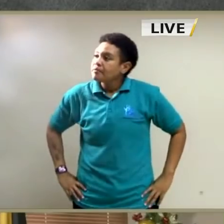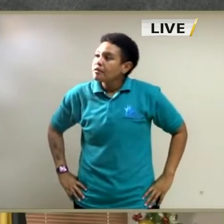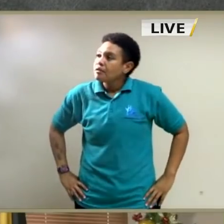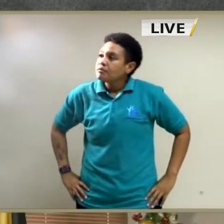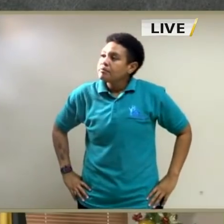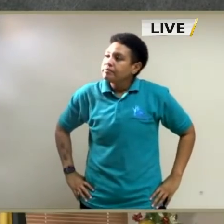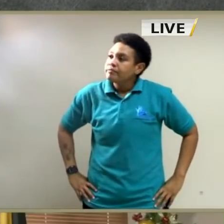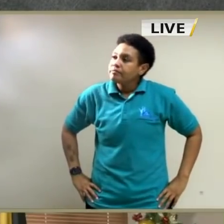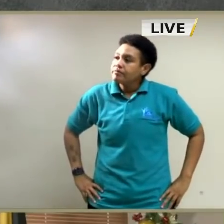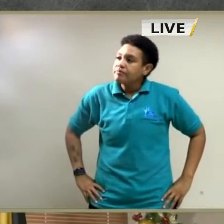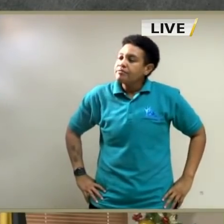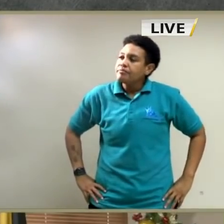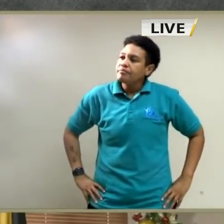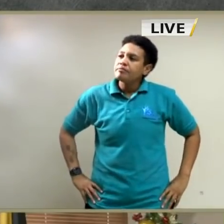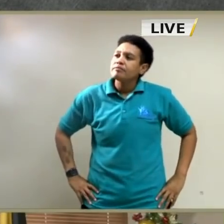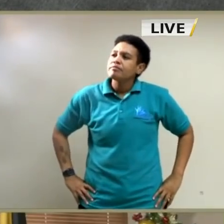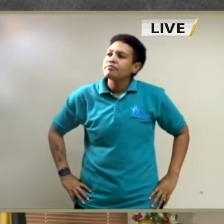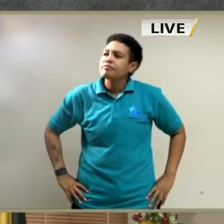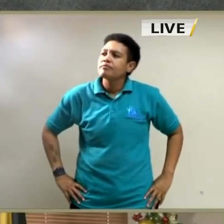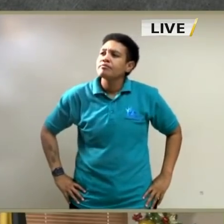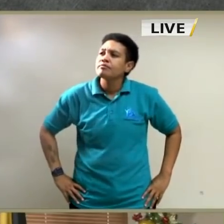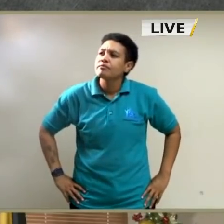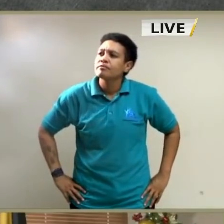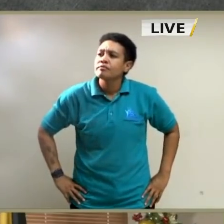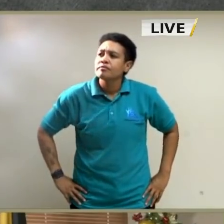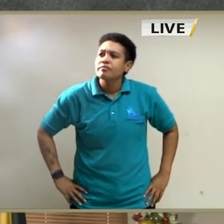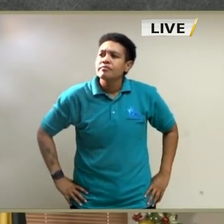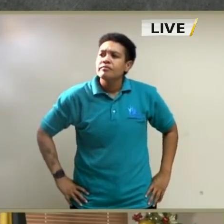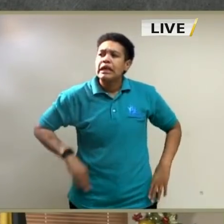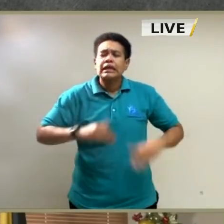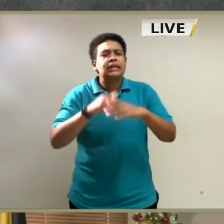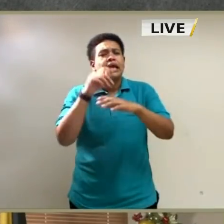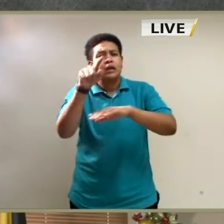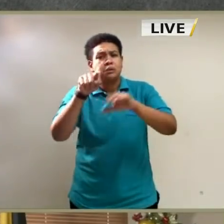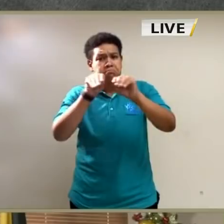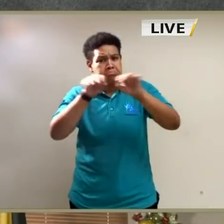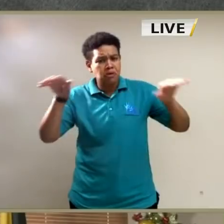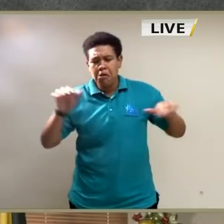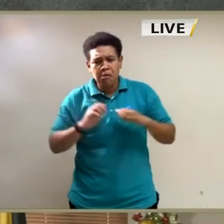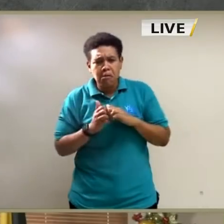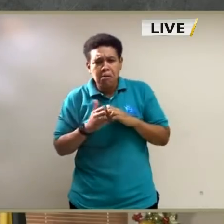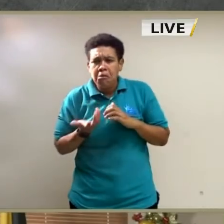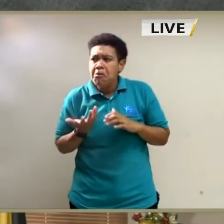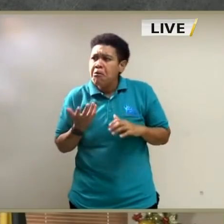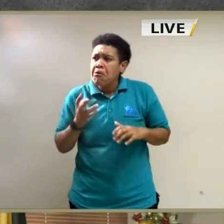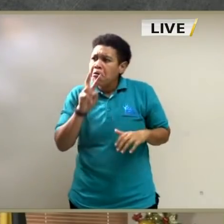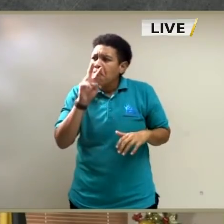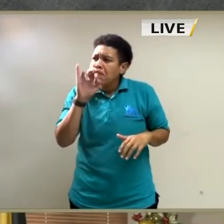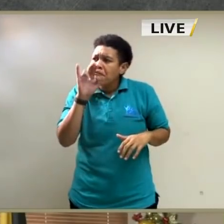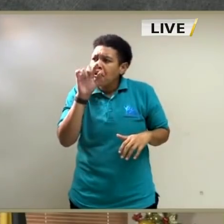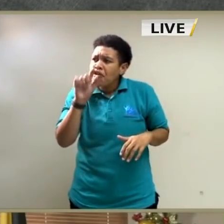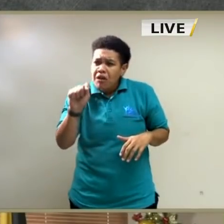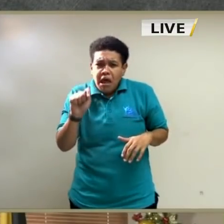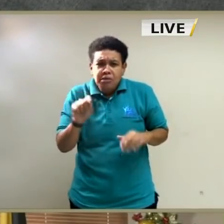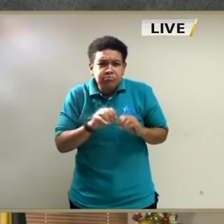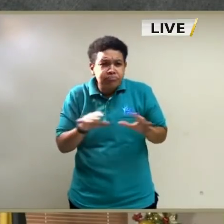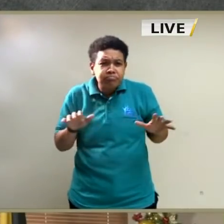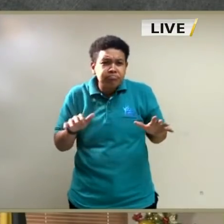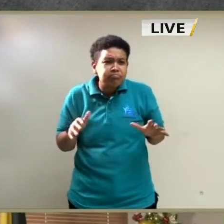variant. The next question, how virulent is it? It's still too limited to